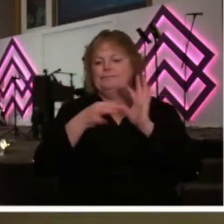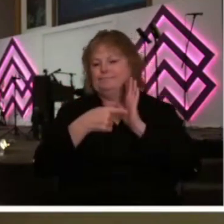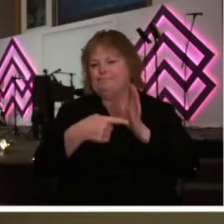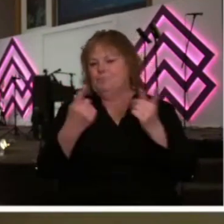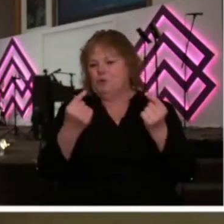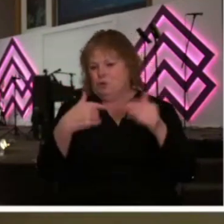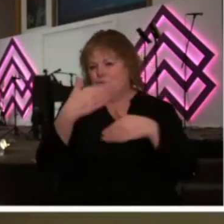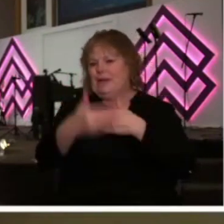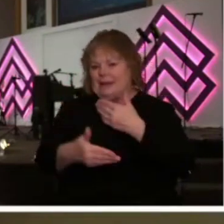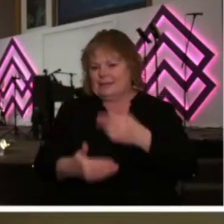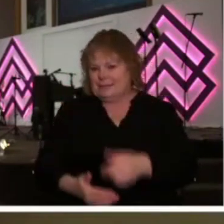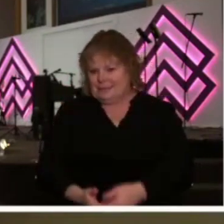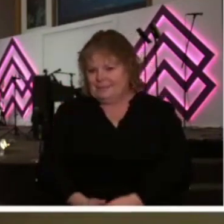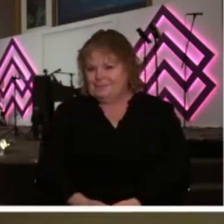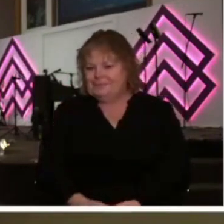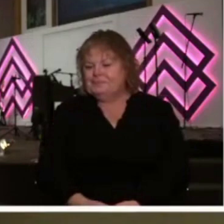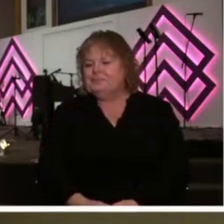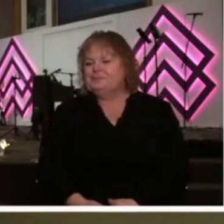instructions.